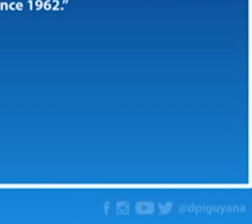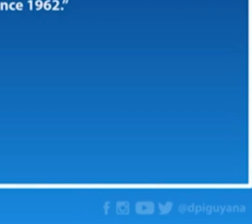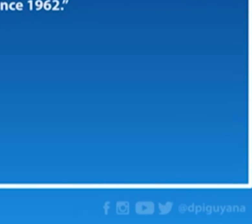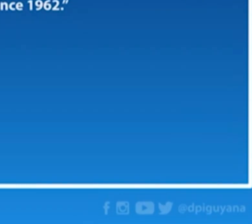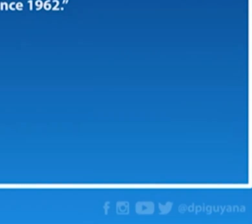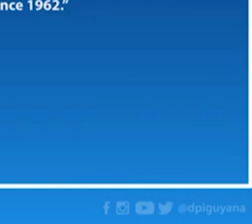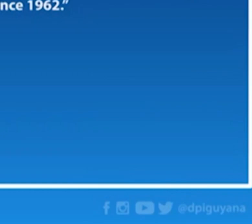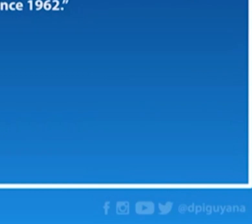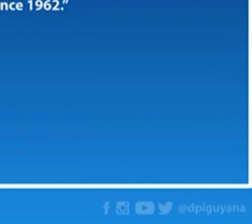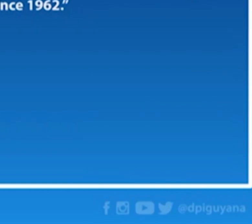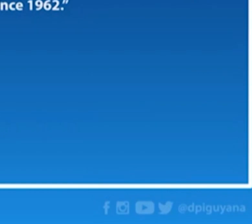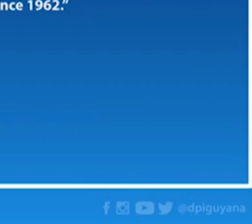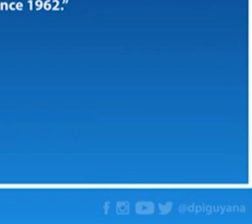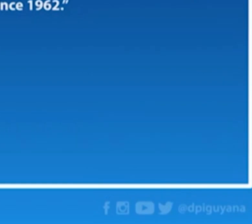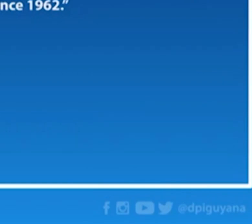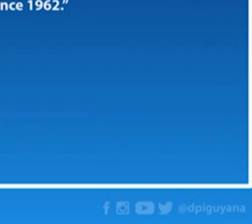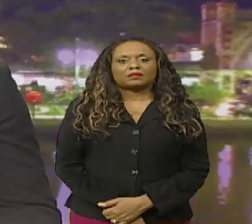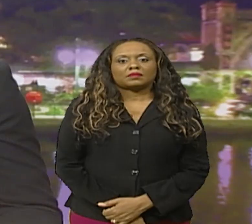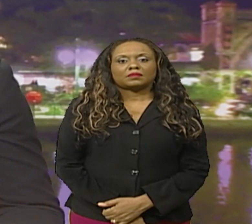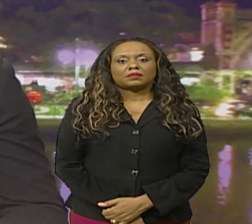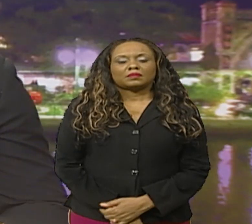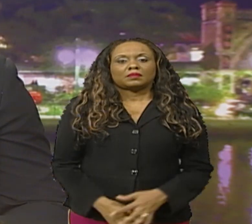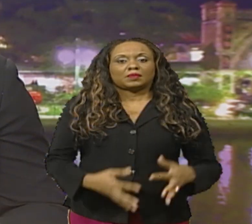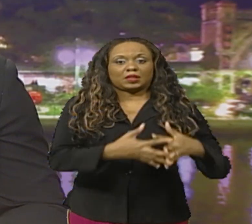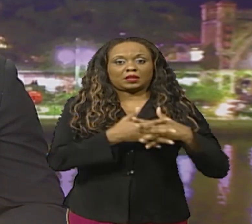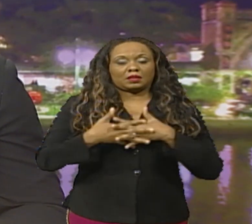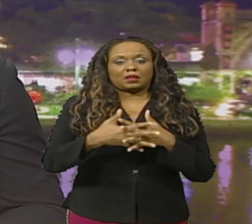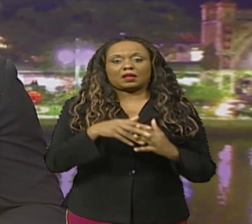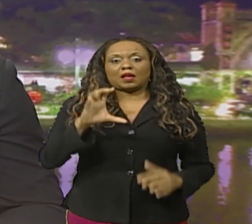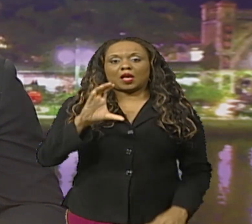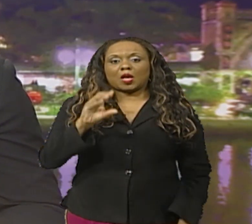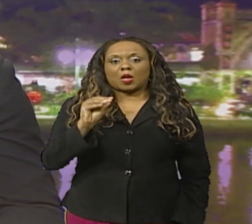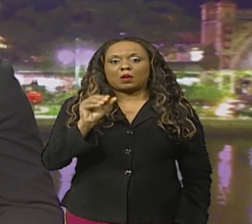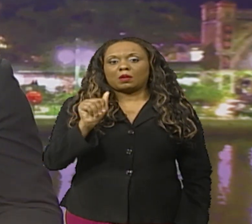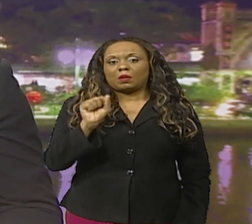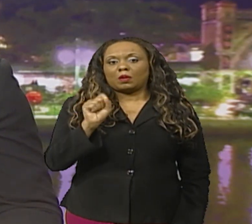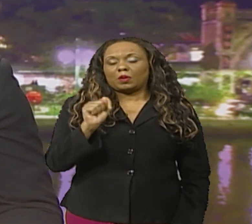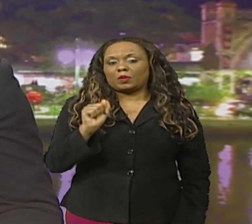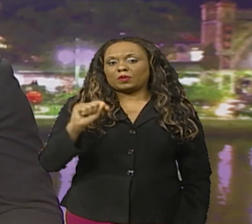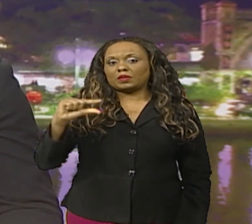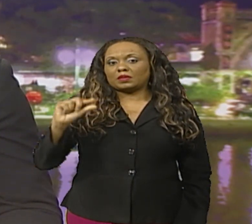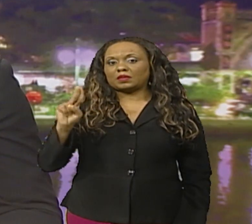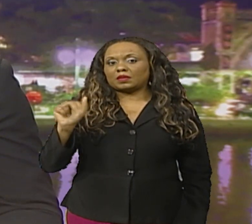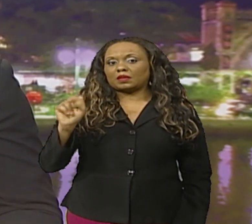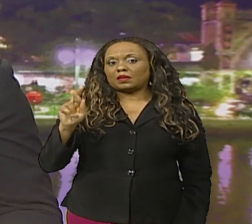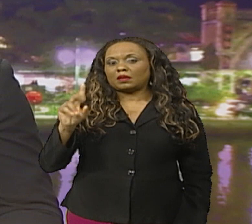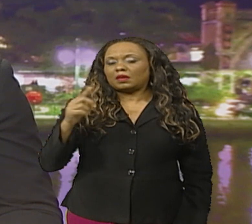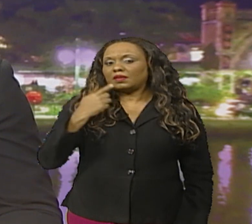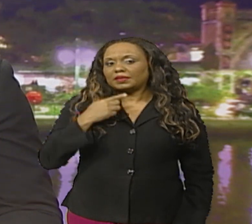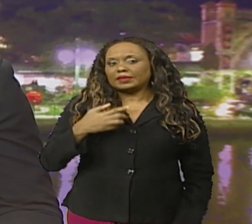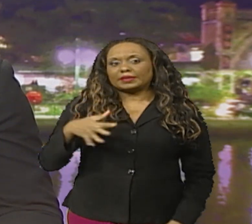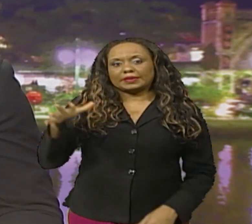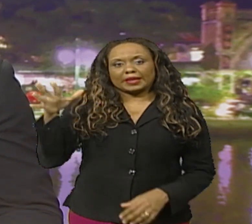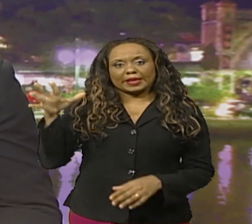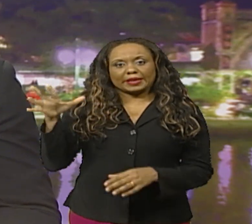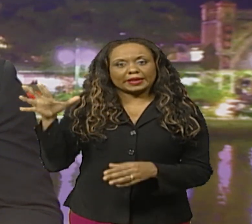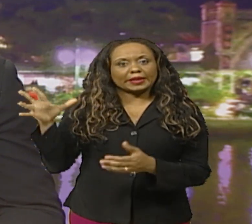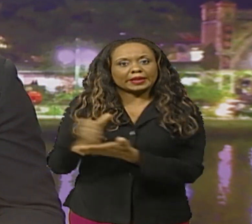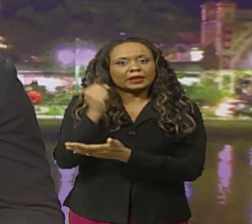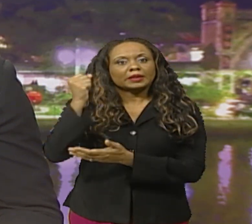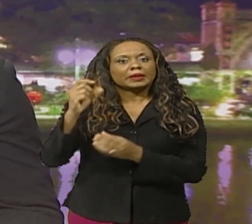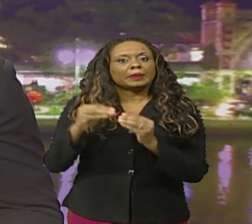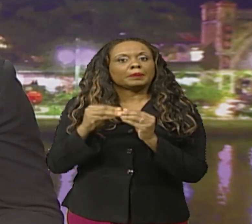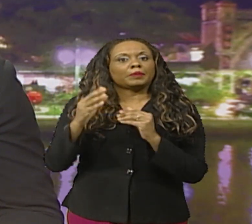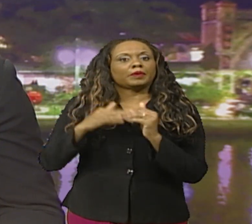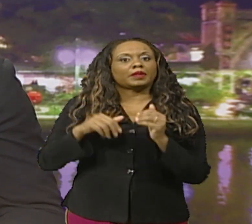to break since 1962. The United States Coast Guard says it seized more than $2 million